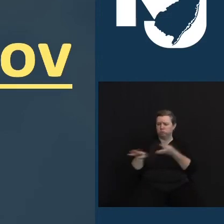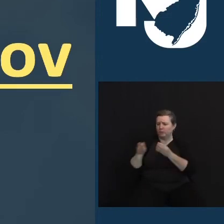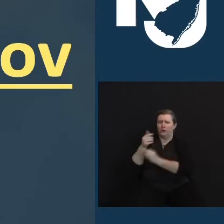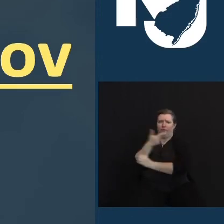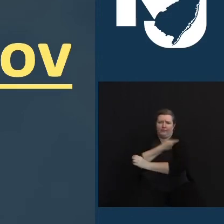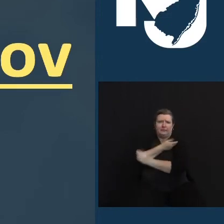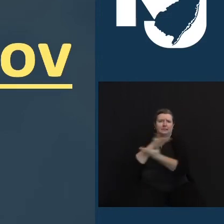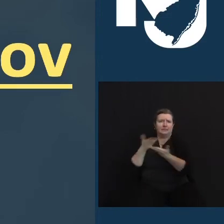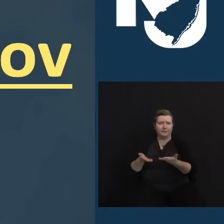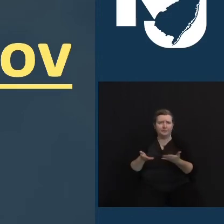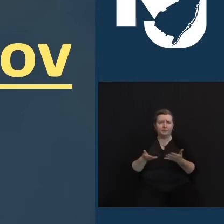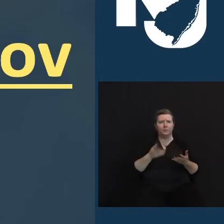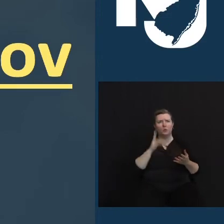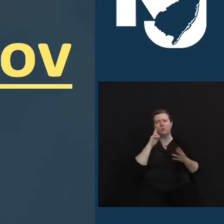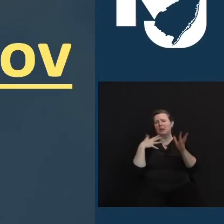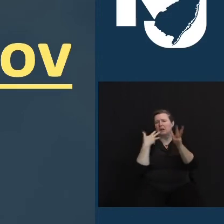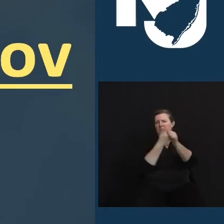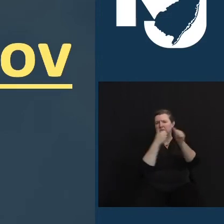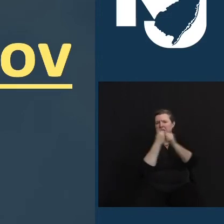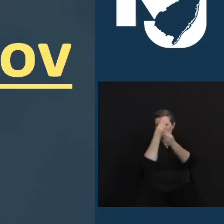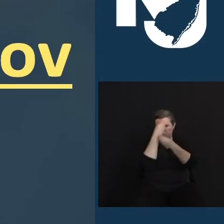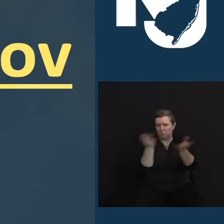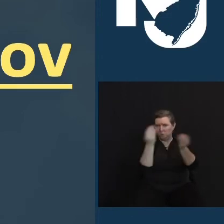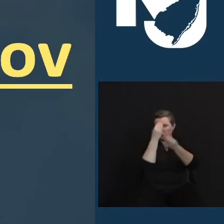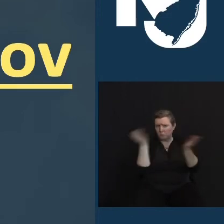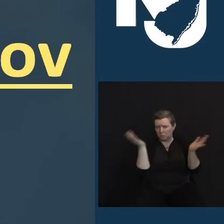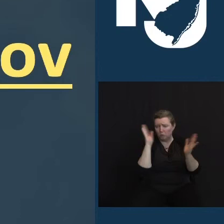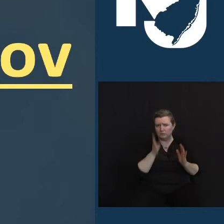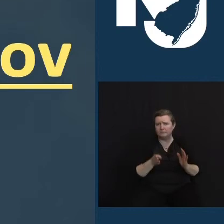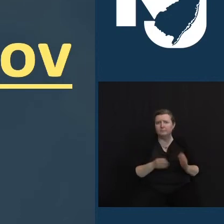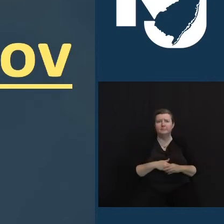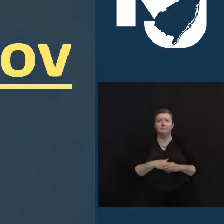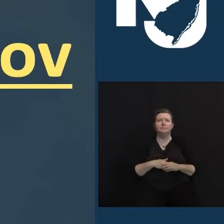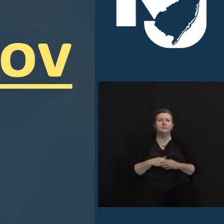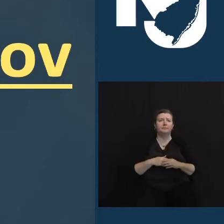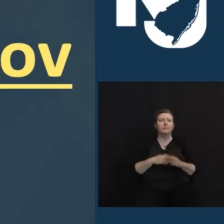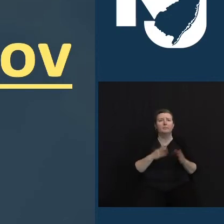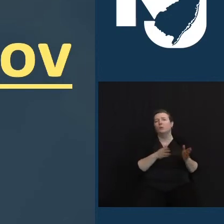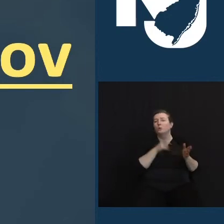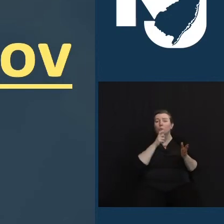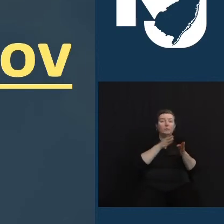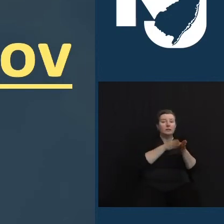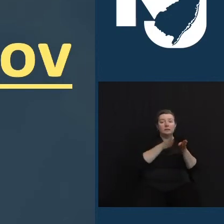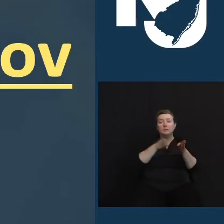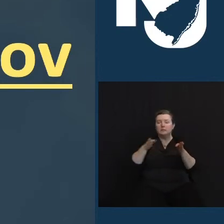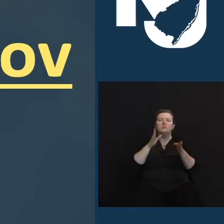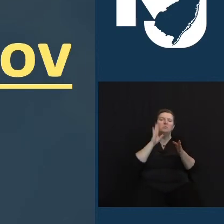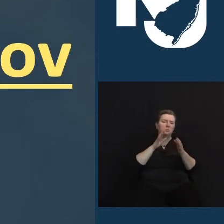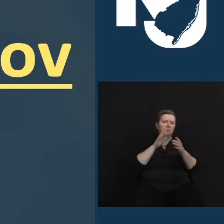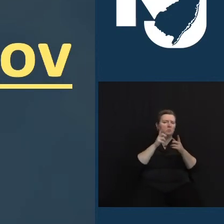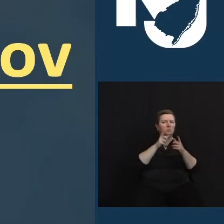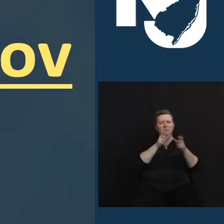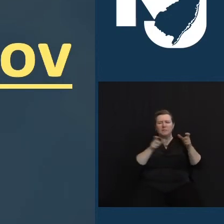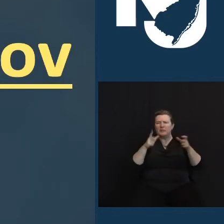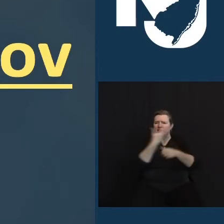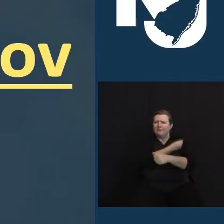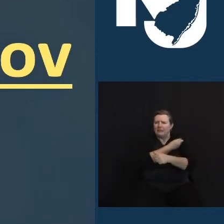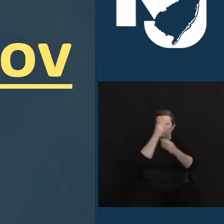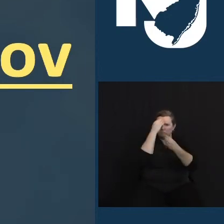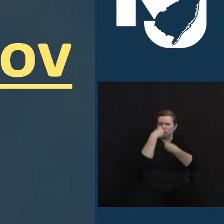and we'll publicly announce every new group eligible to be vaccinated as we move forward. Again, remember,